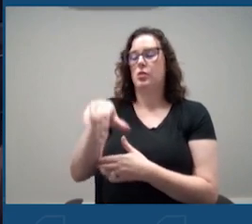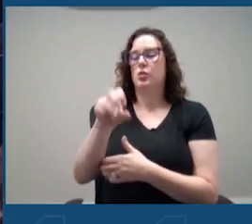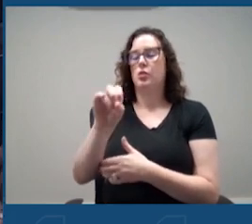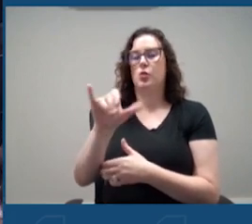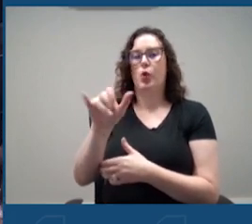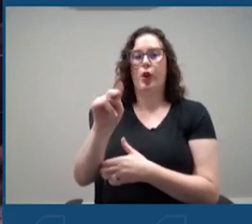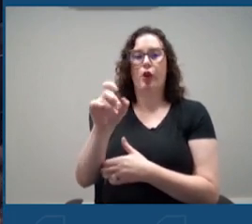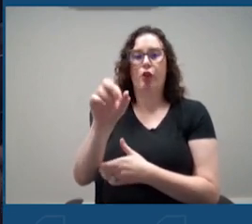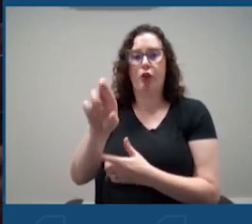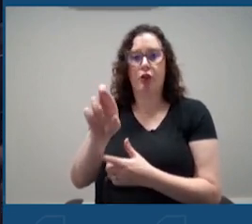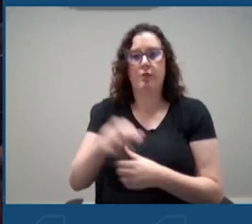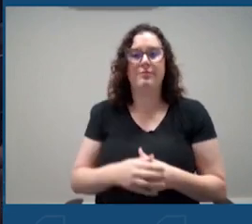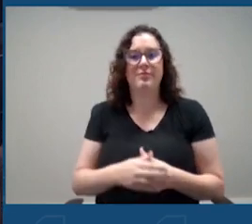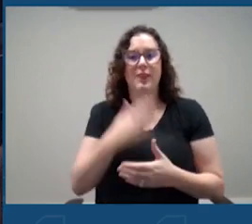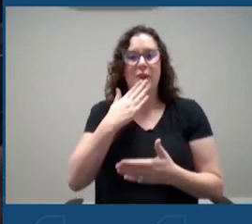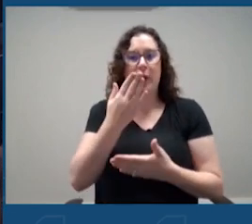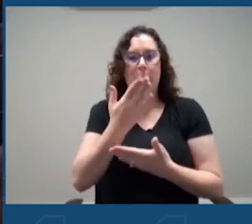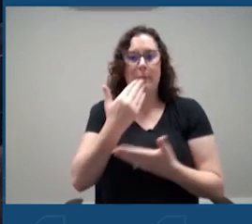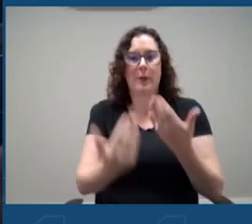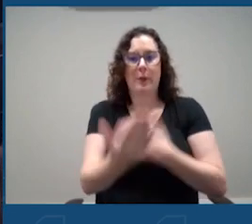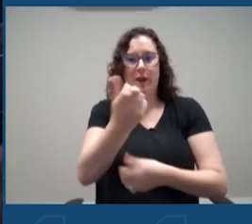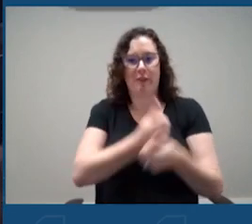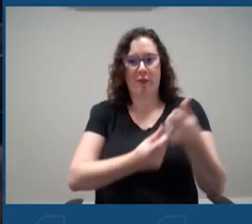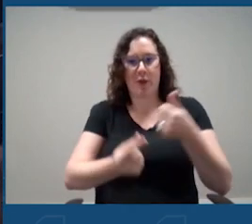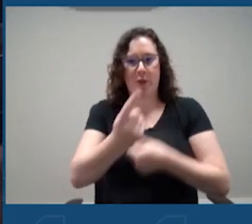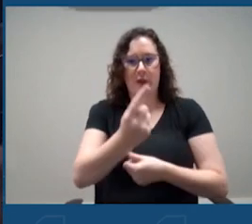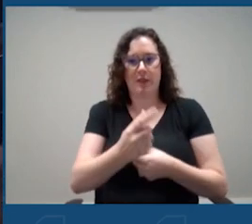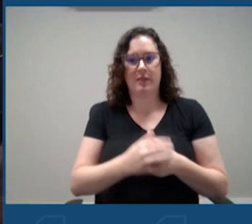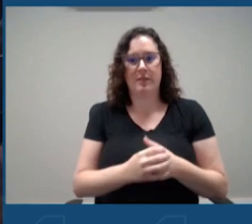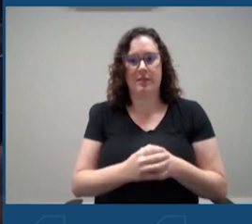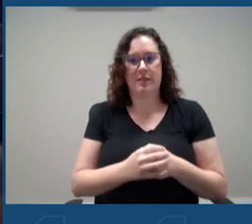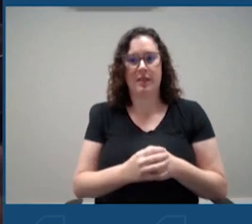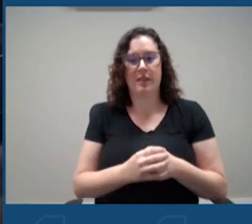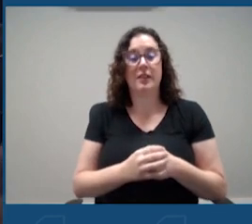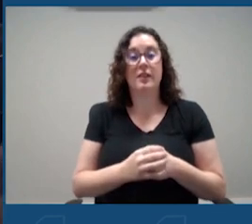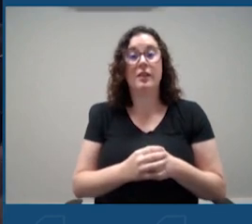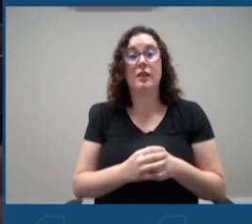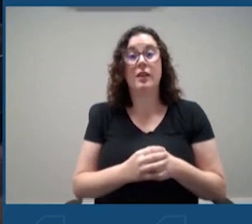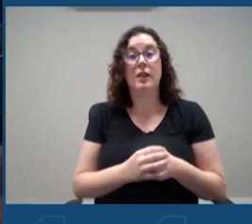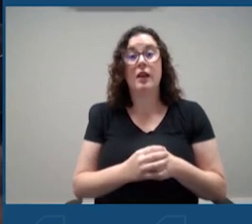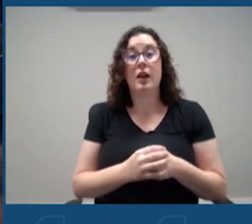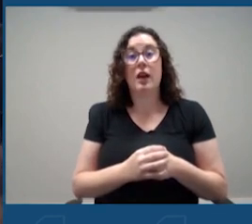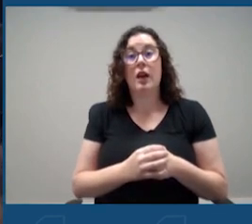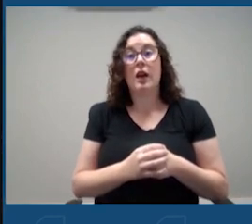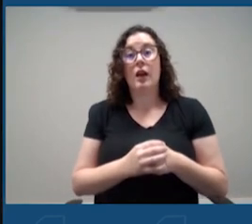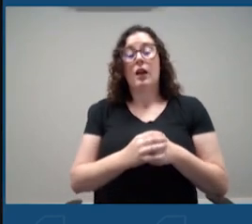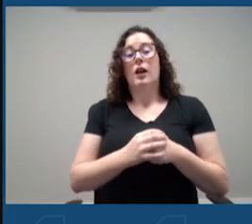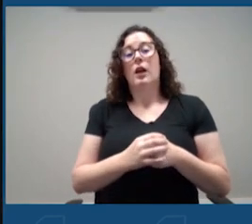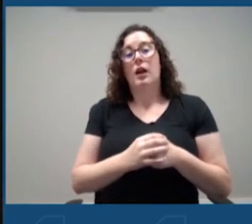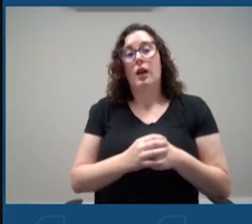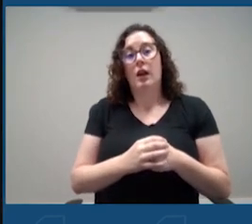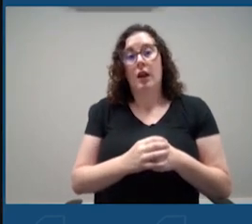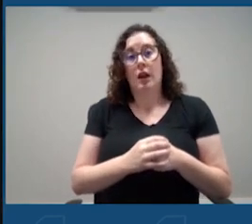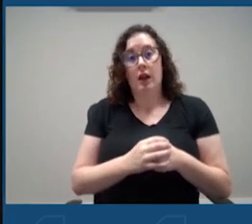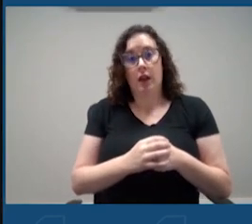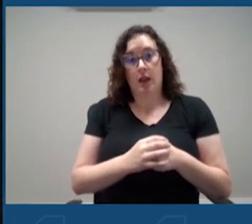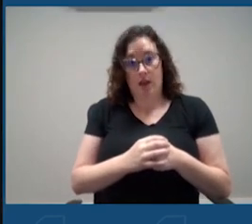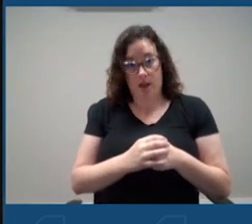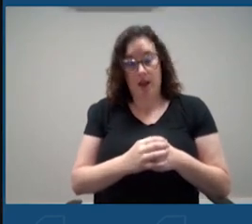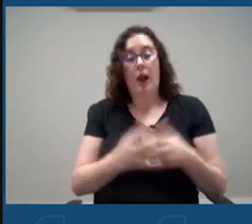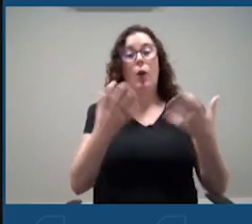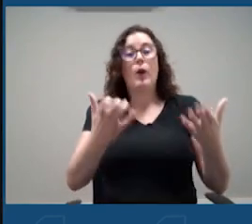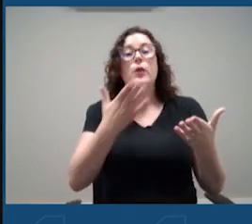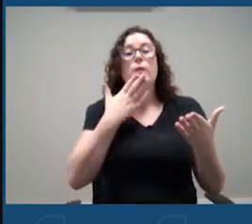Good morning, everyone. I just want to echo the sentiments of my colleagues. I want to thank the governor and appreciate her